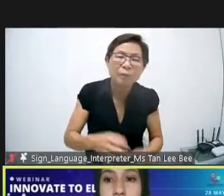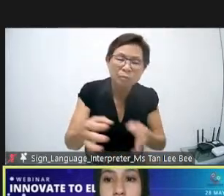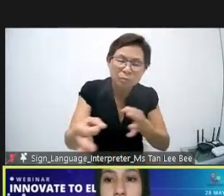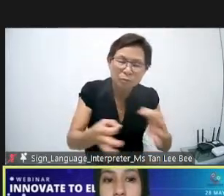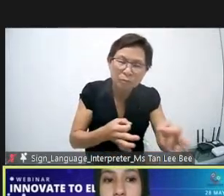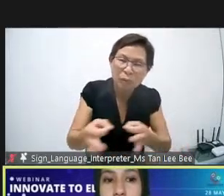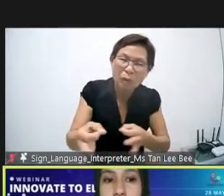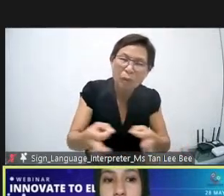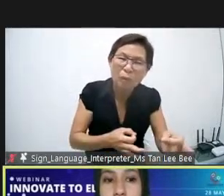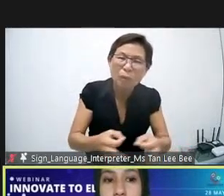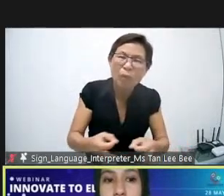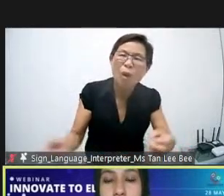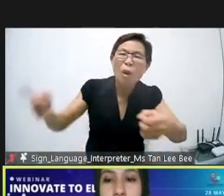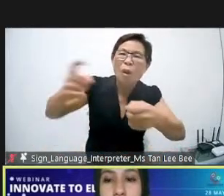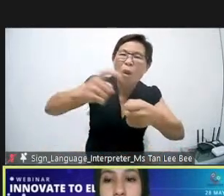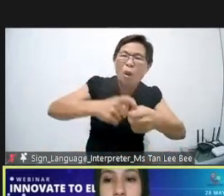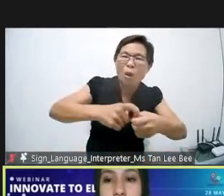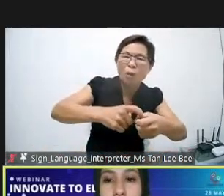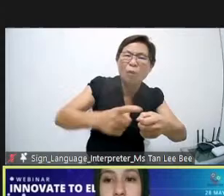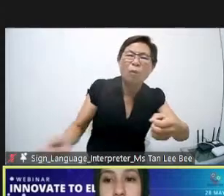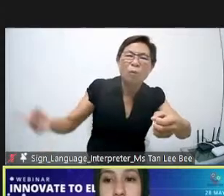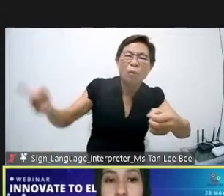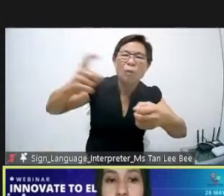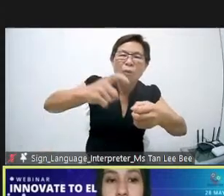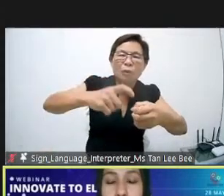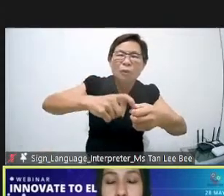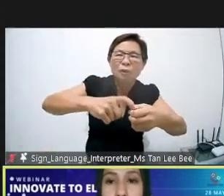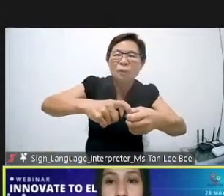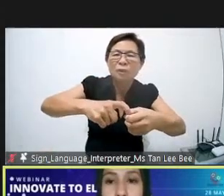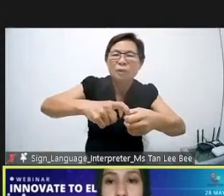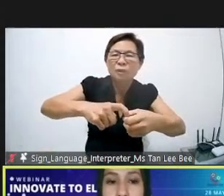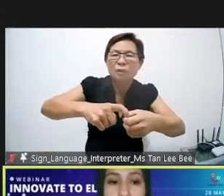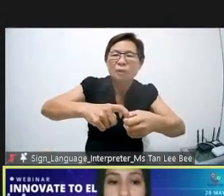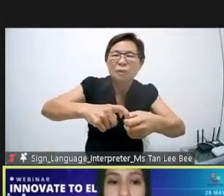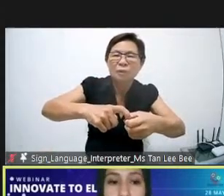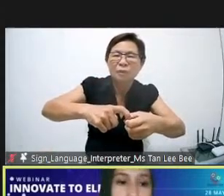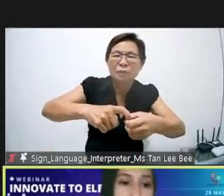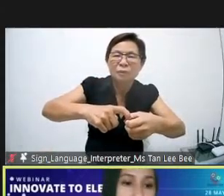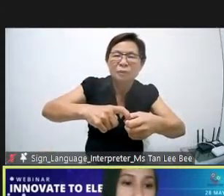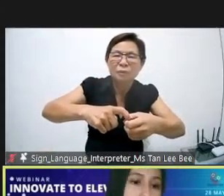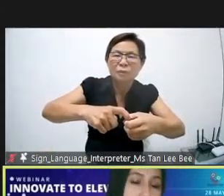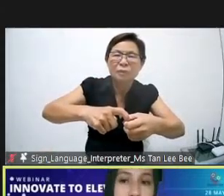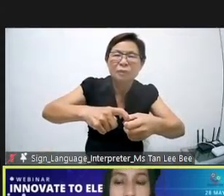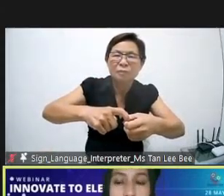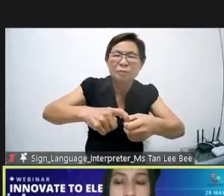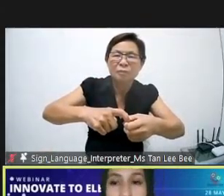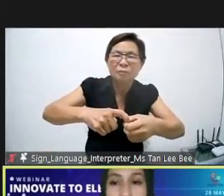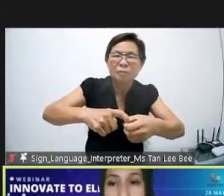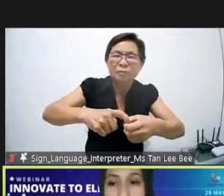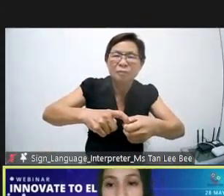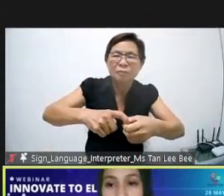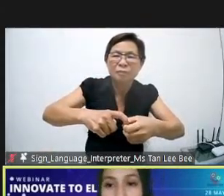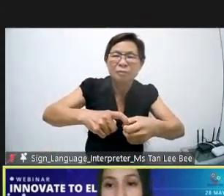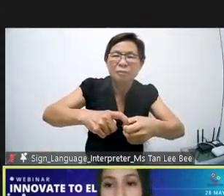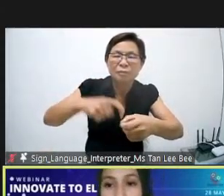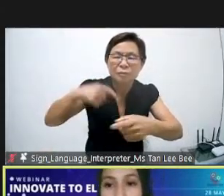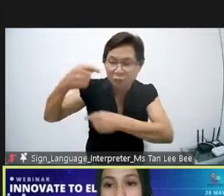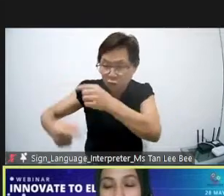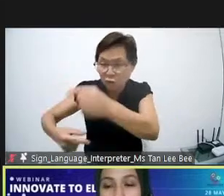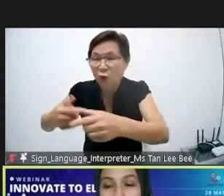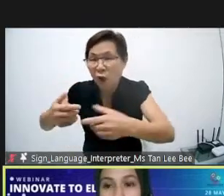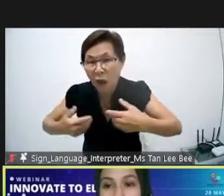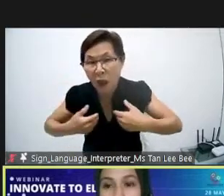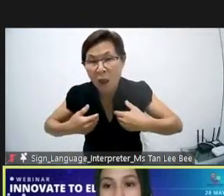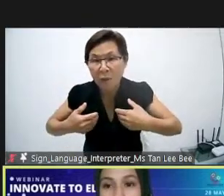material, link to download article or stories that relate material. Generasi also has a menu